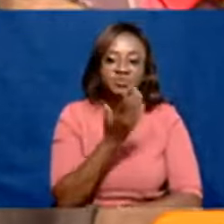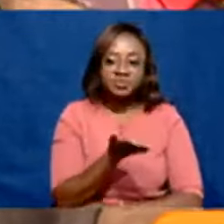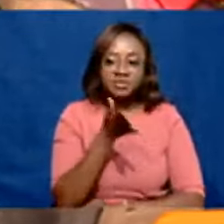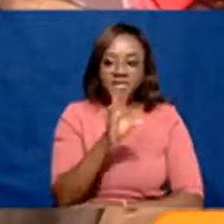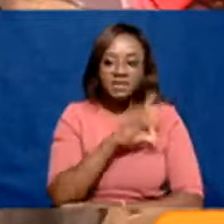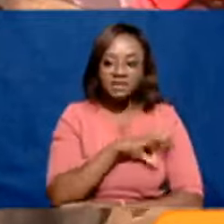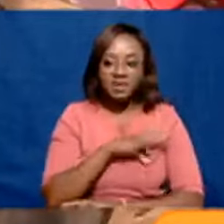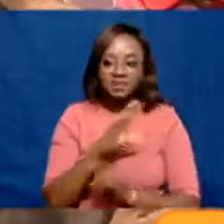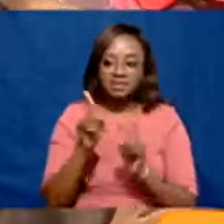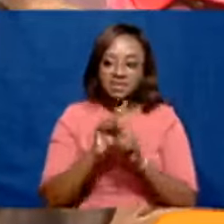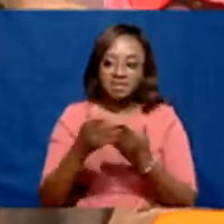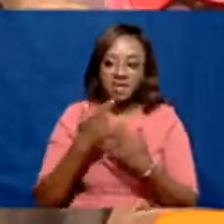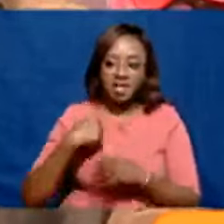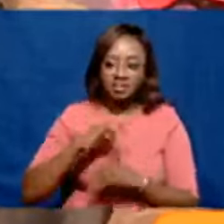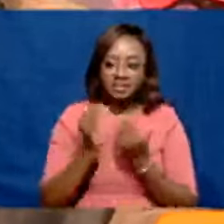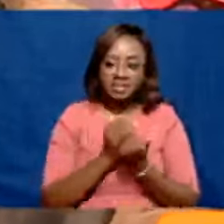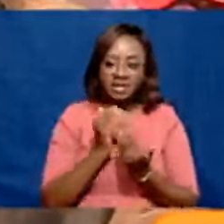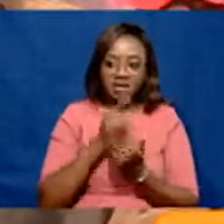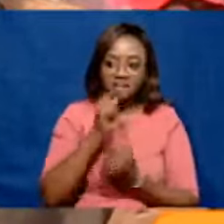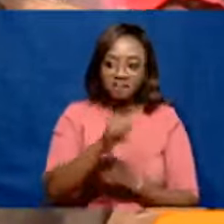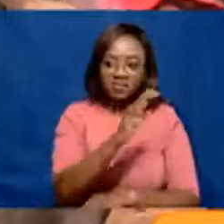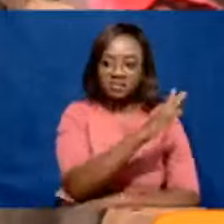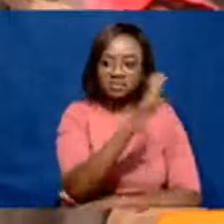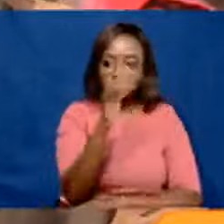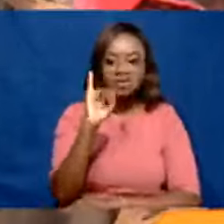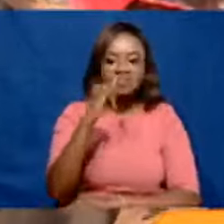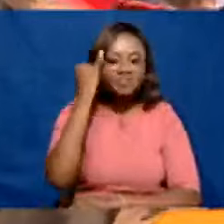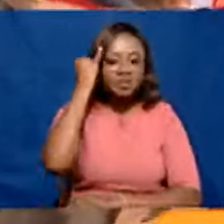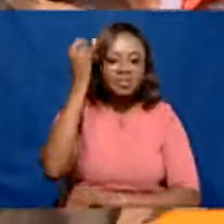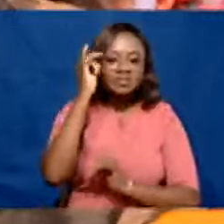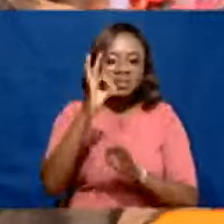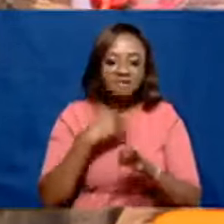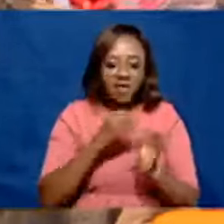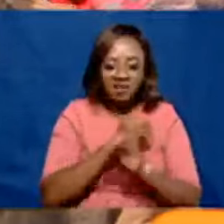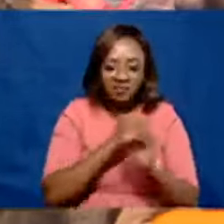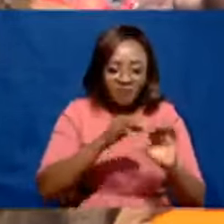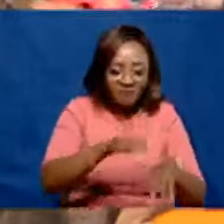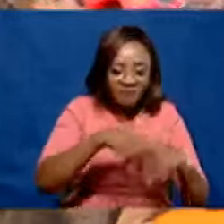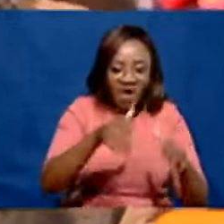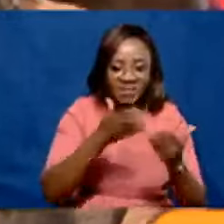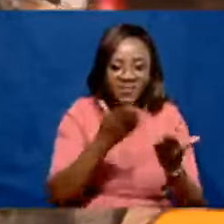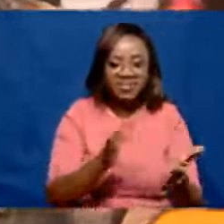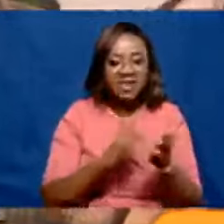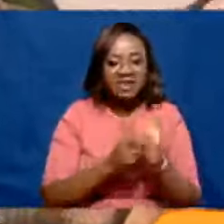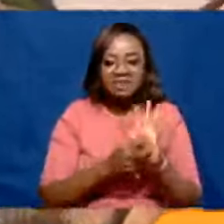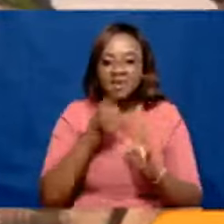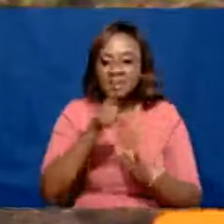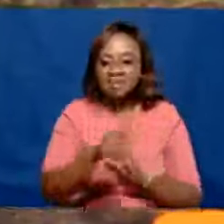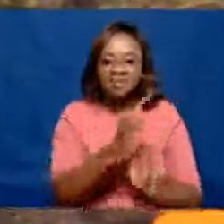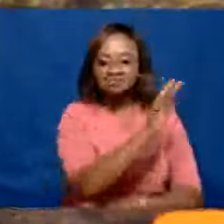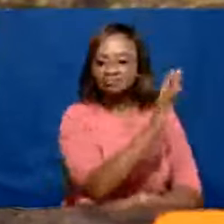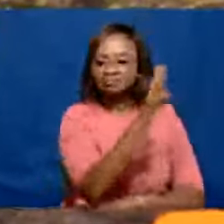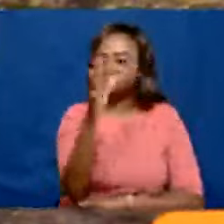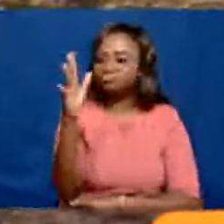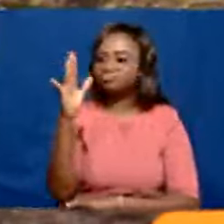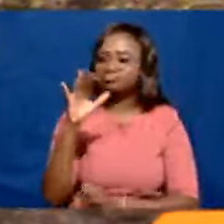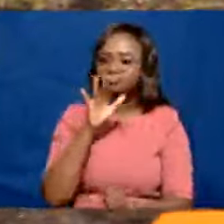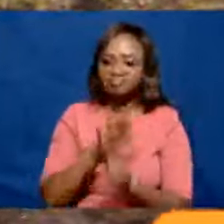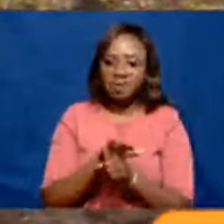help us in taking care of the trees, because you could imagine if there was no cultivation happening here, this could be a very bushy area. The